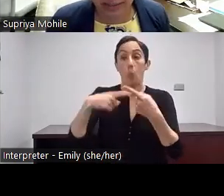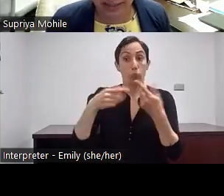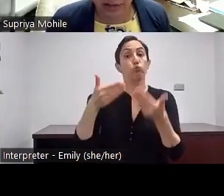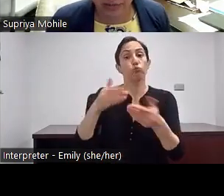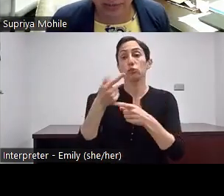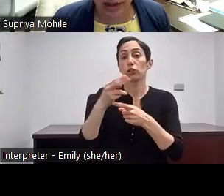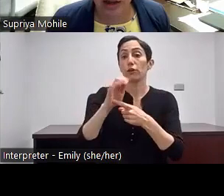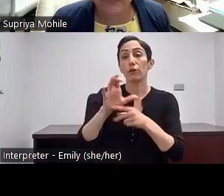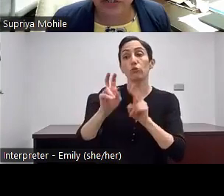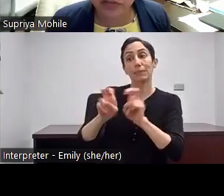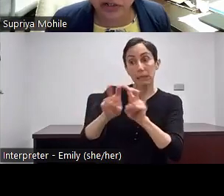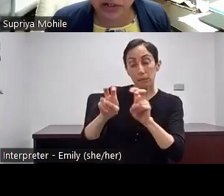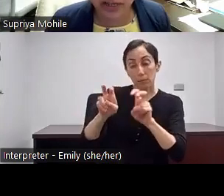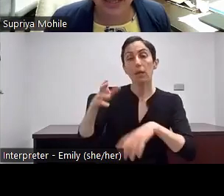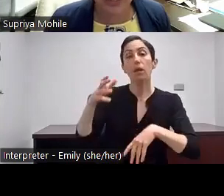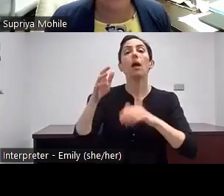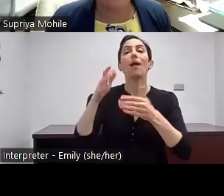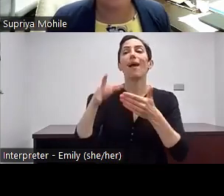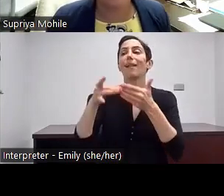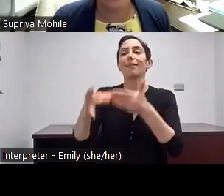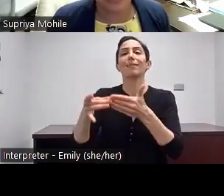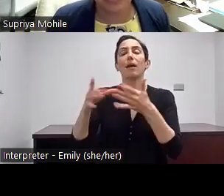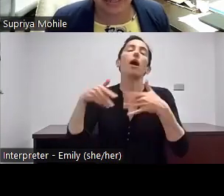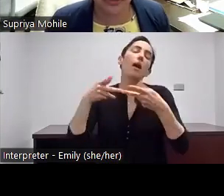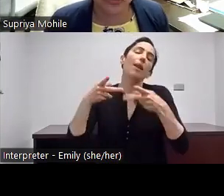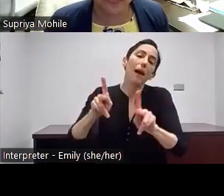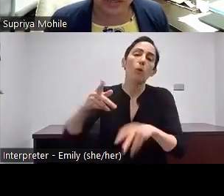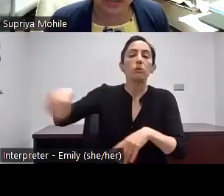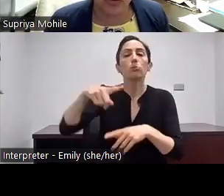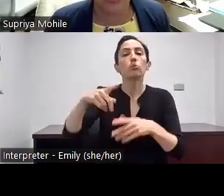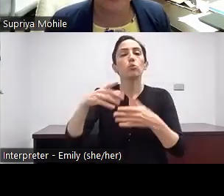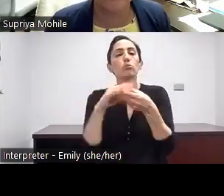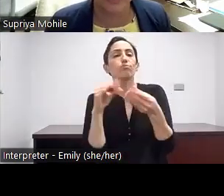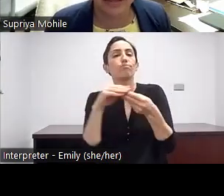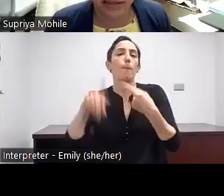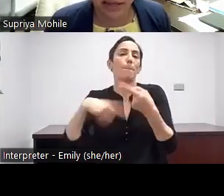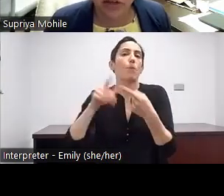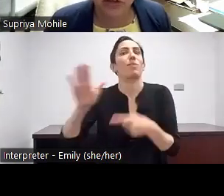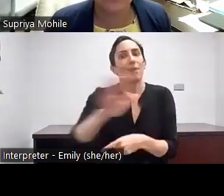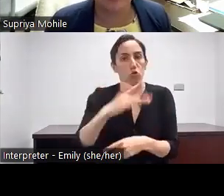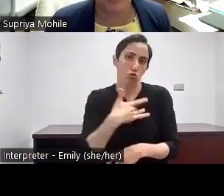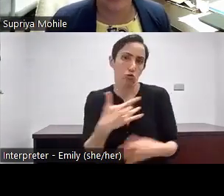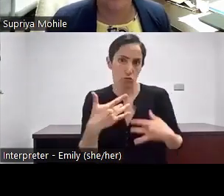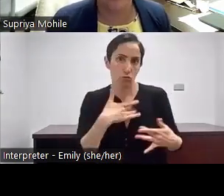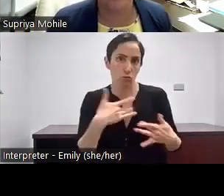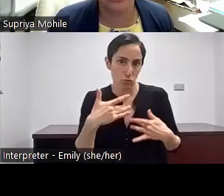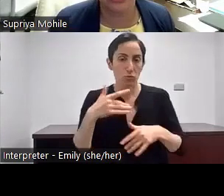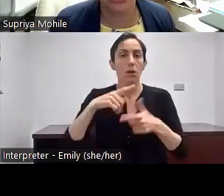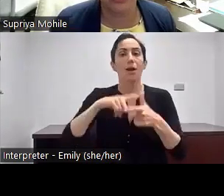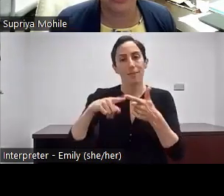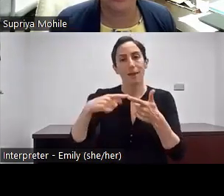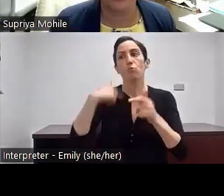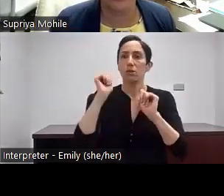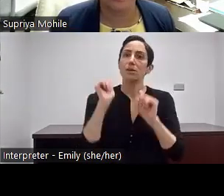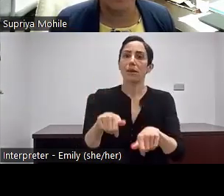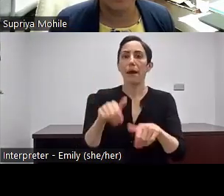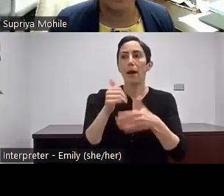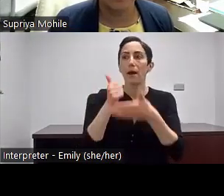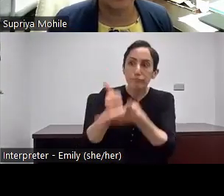about things that could be of concern and allows us to intervene or provide good support for those issues.